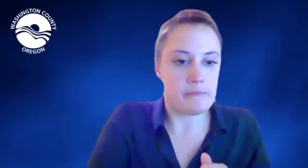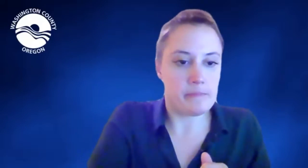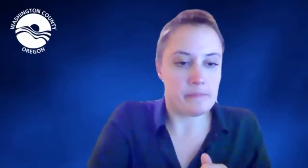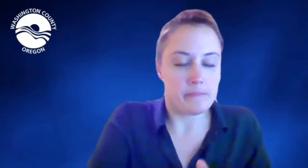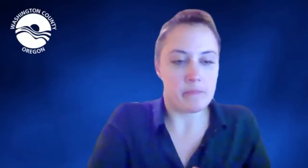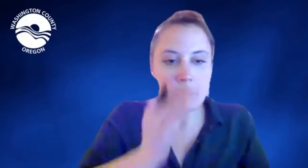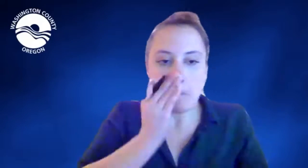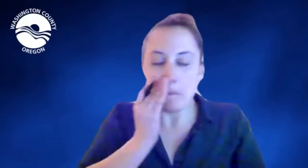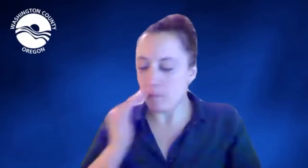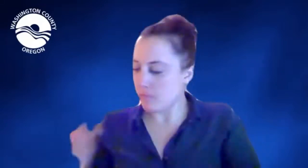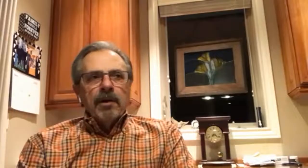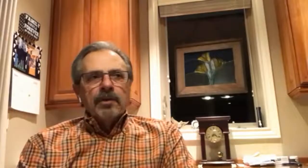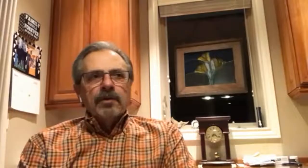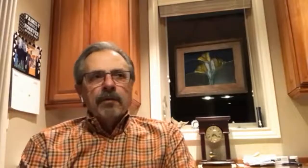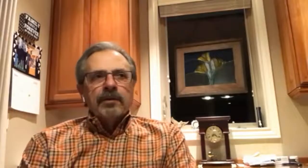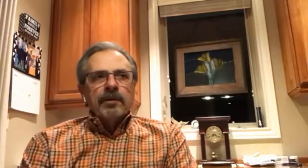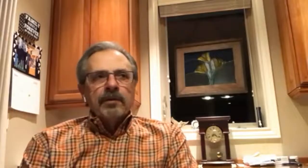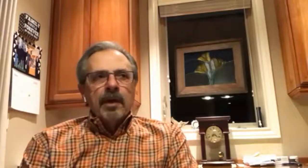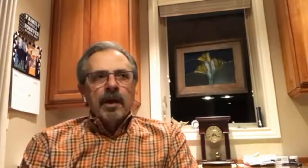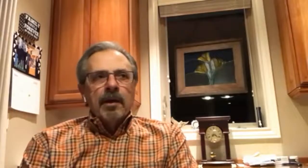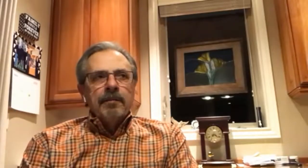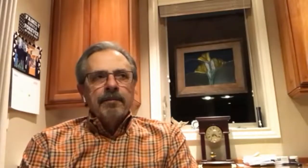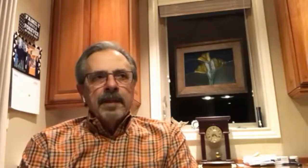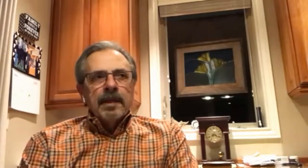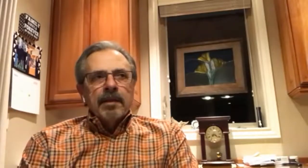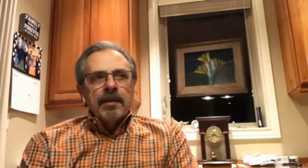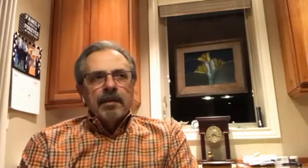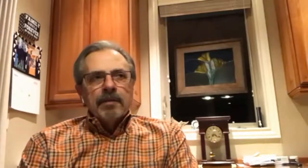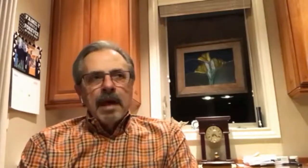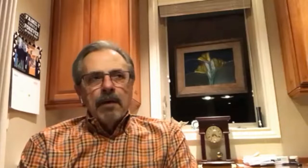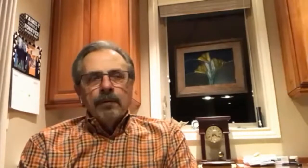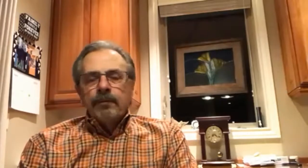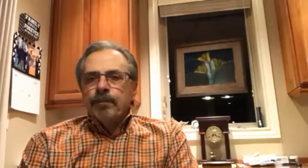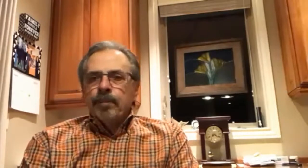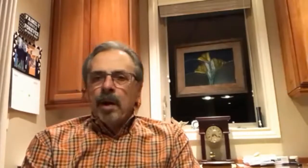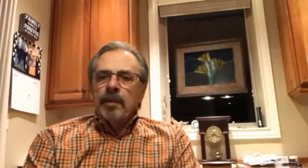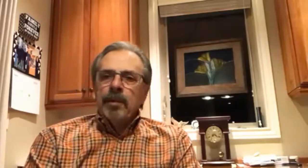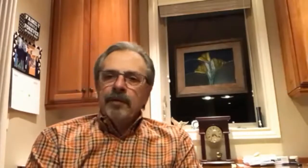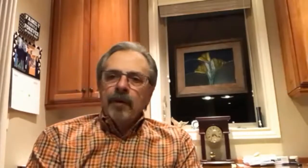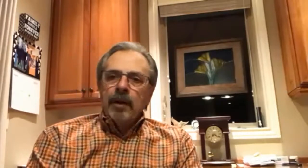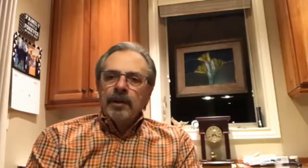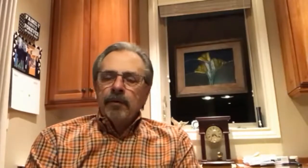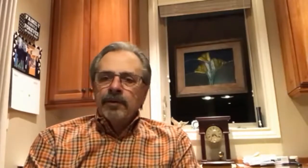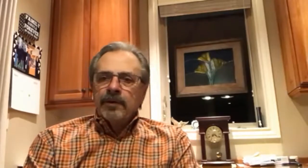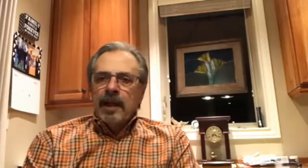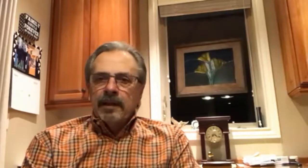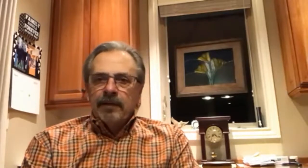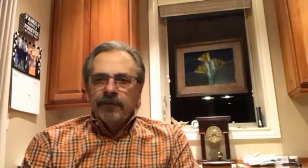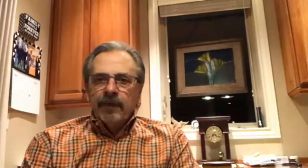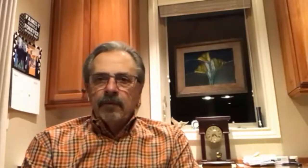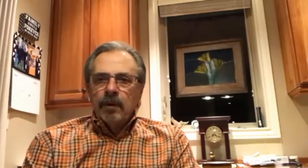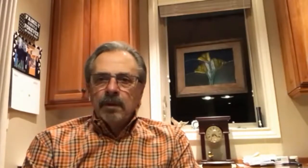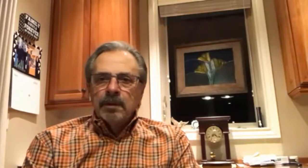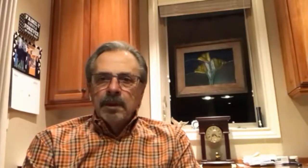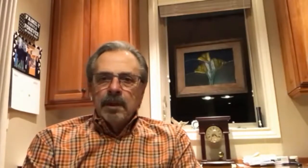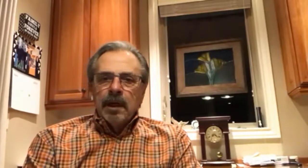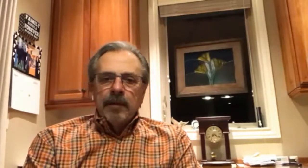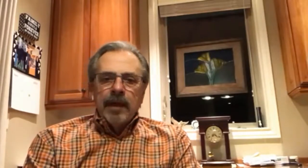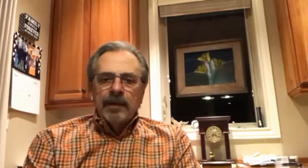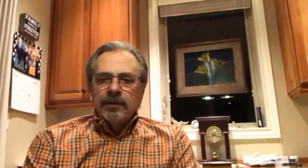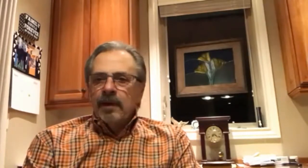services. Yeah, the immigration services, that would probably fall under state and